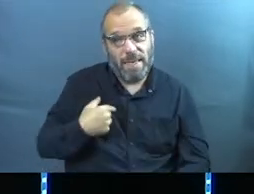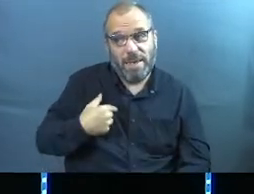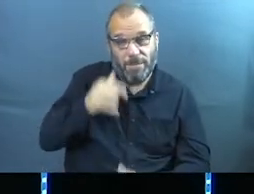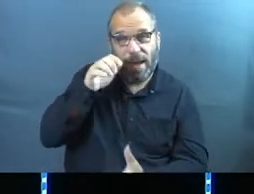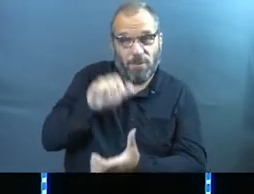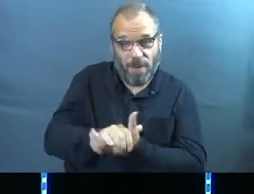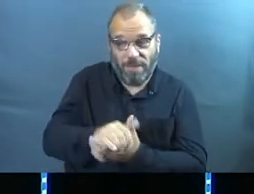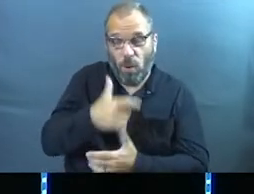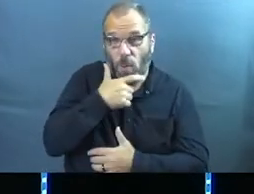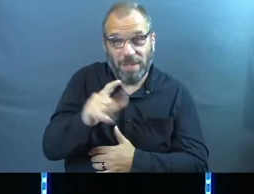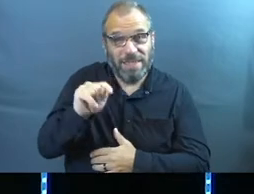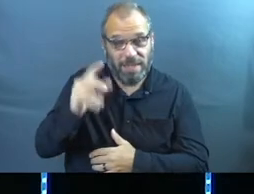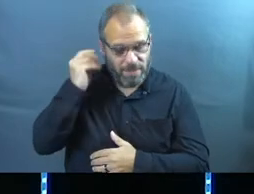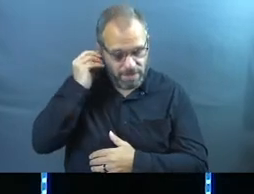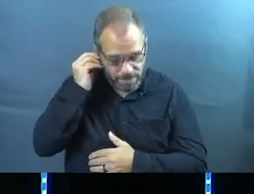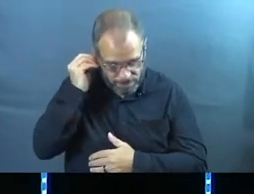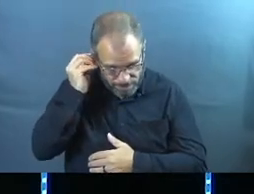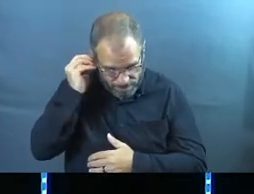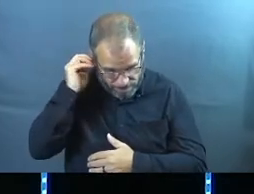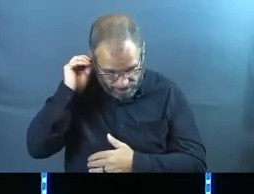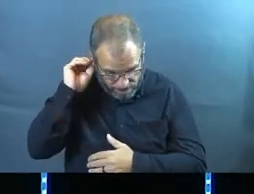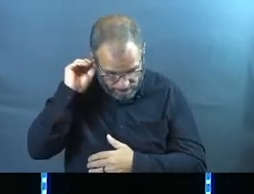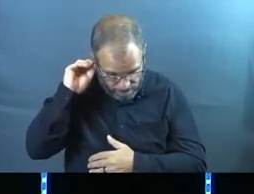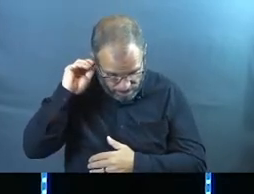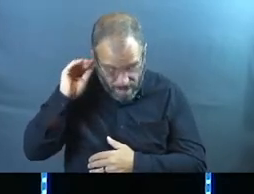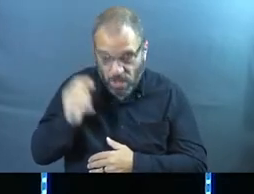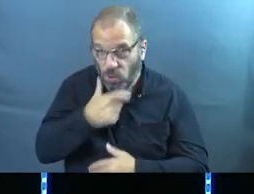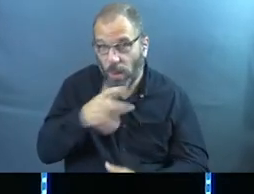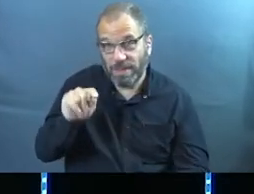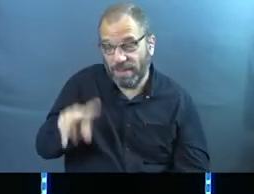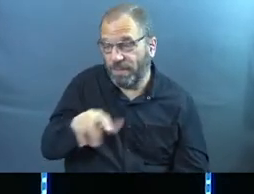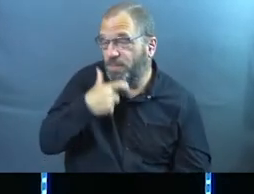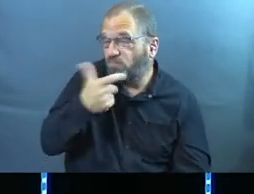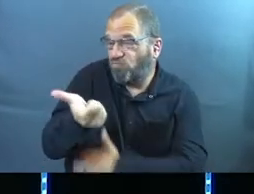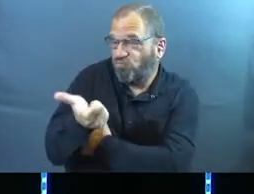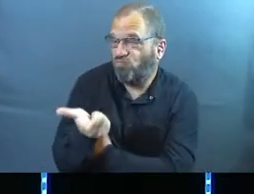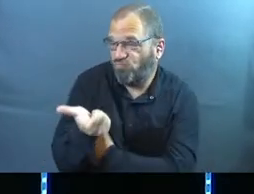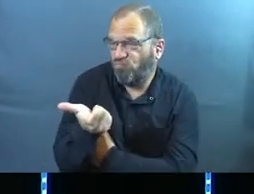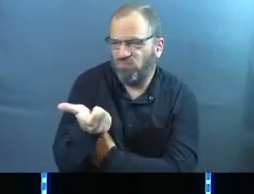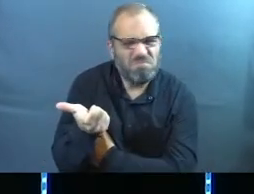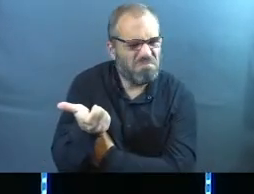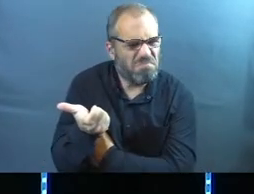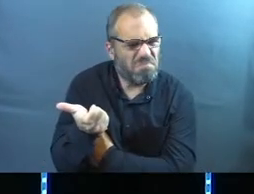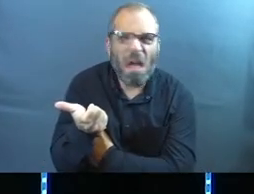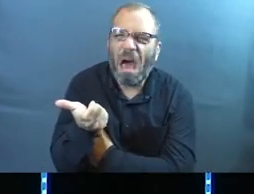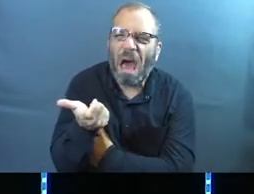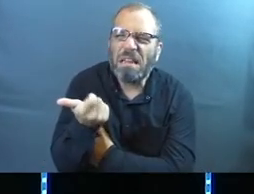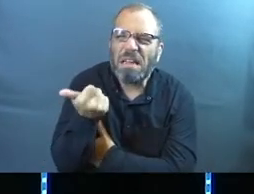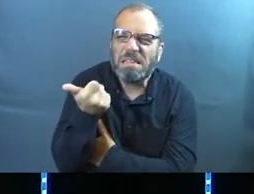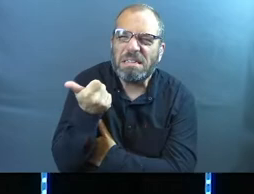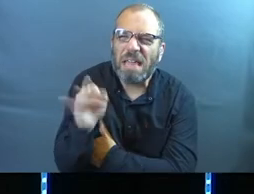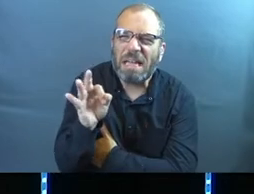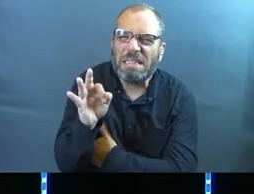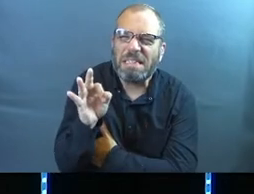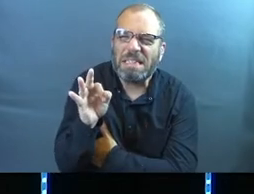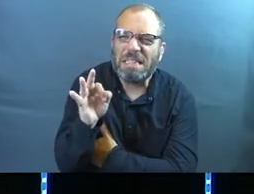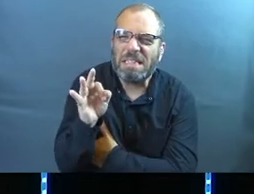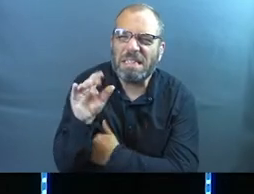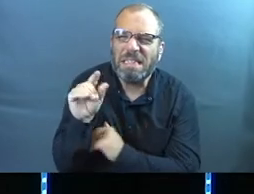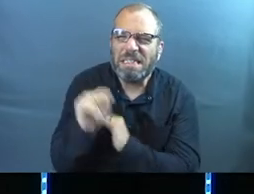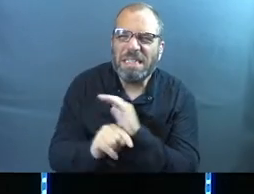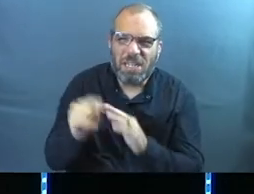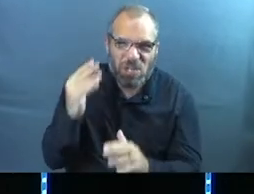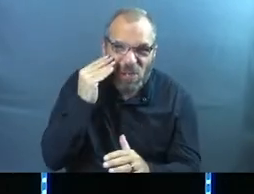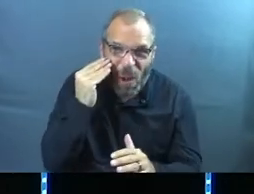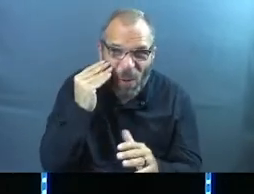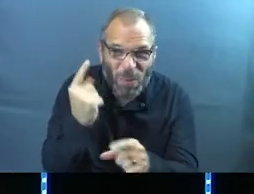the couch. And we were watching a TV show. And it was one of these TV shows. And I don't know. 19 seasons, I think this TV show had. You